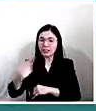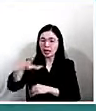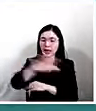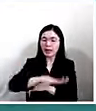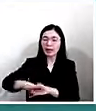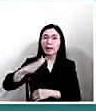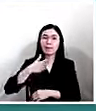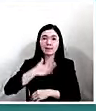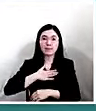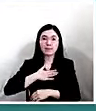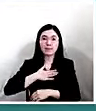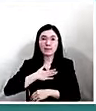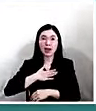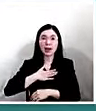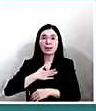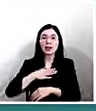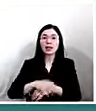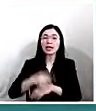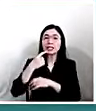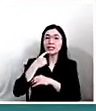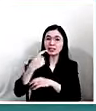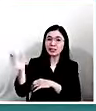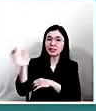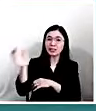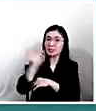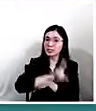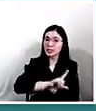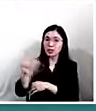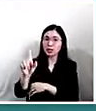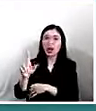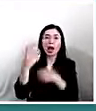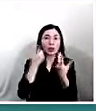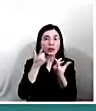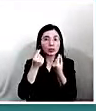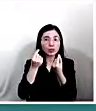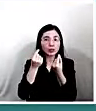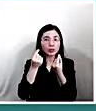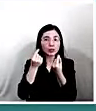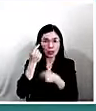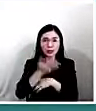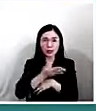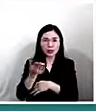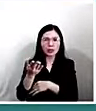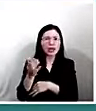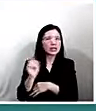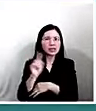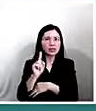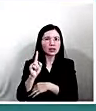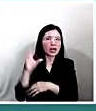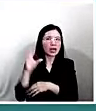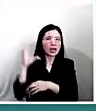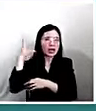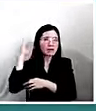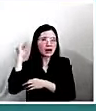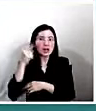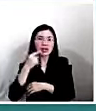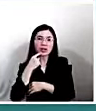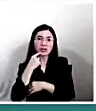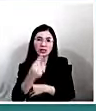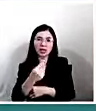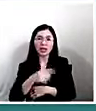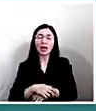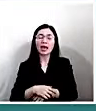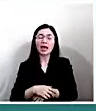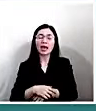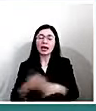life, says the Lord, I will do to you just what I have heard you say. Here in